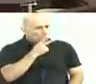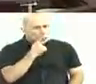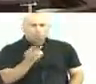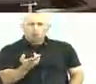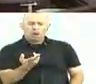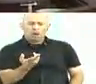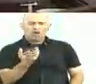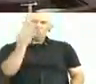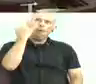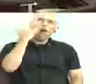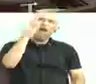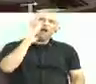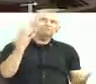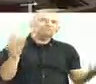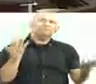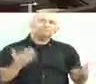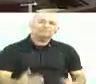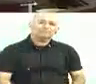cigarettes. Why?